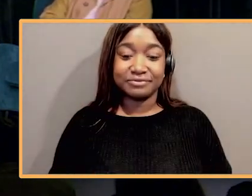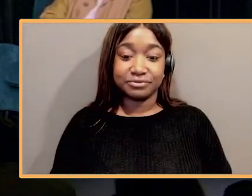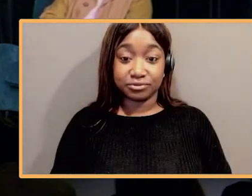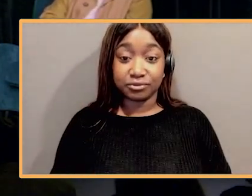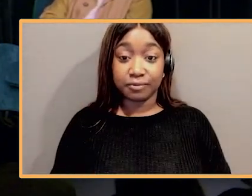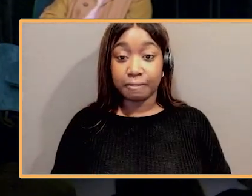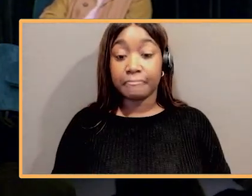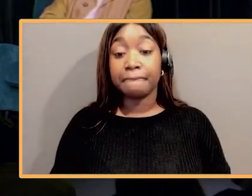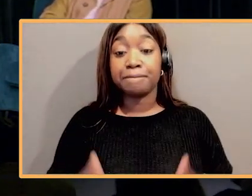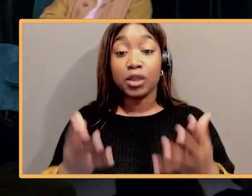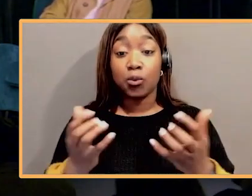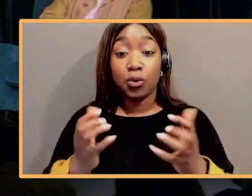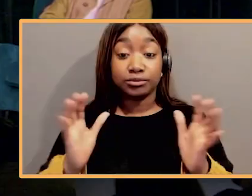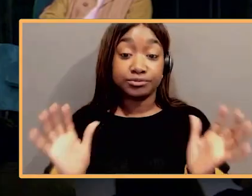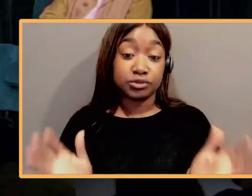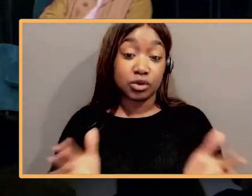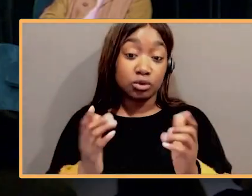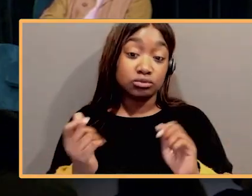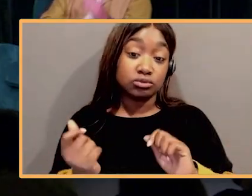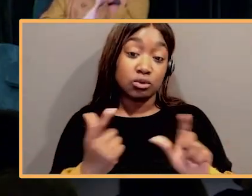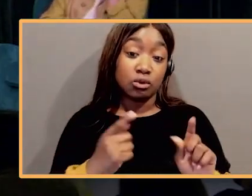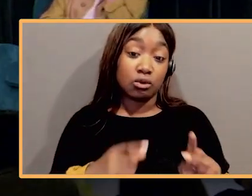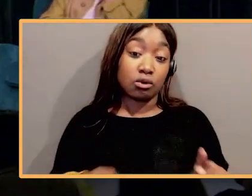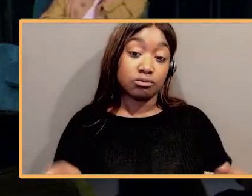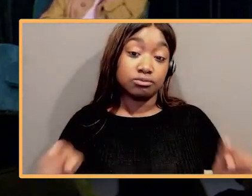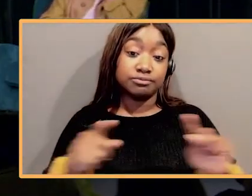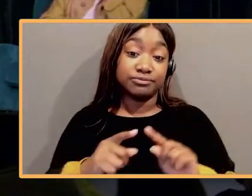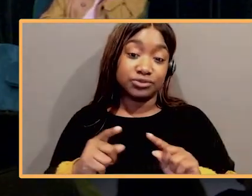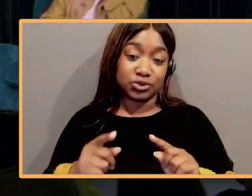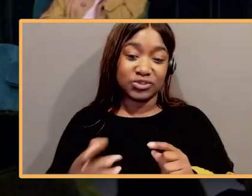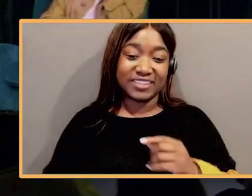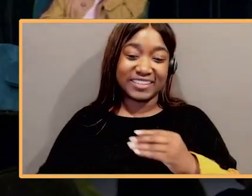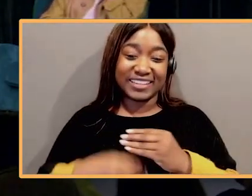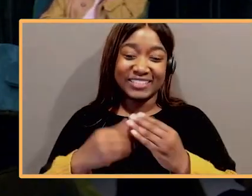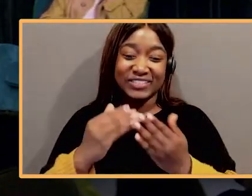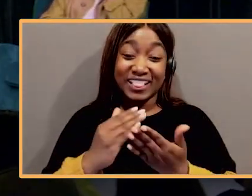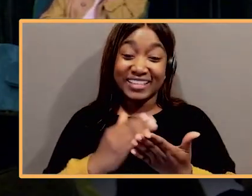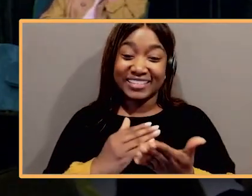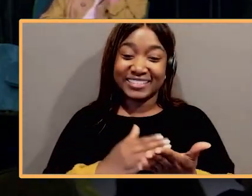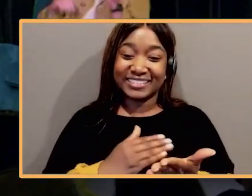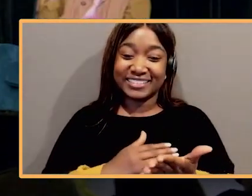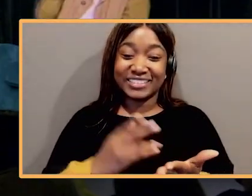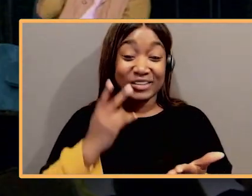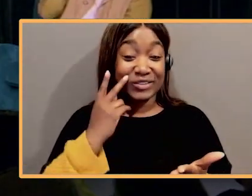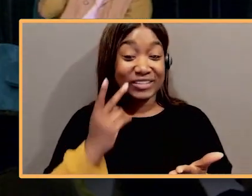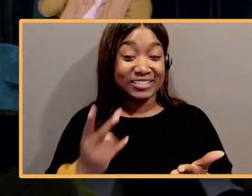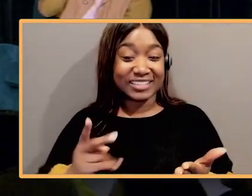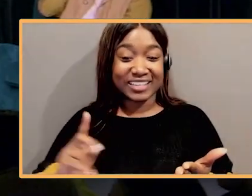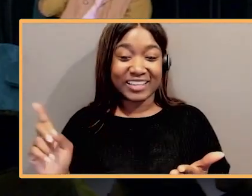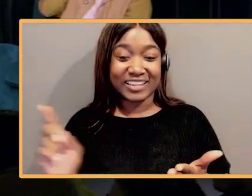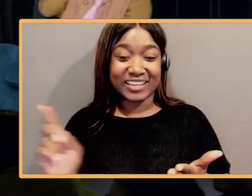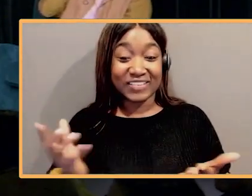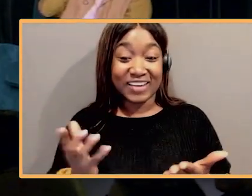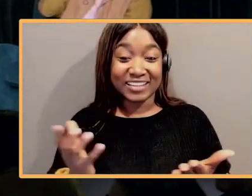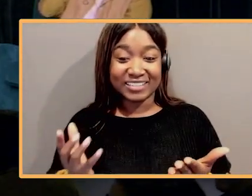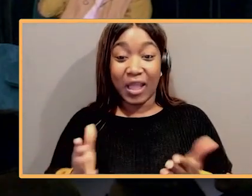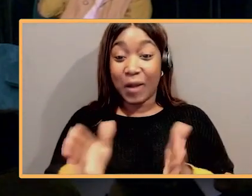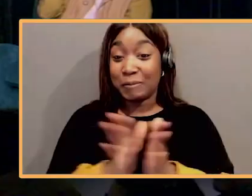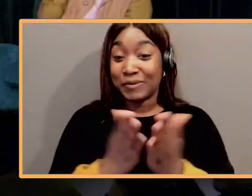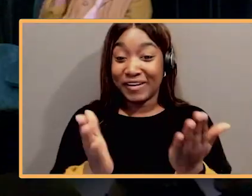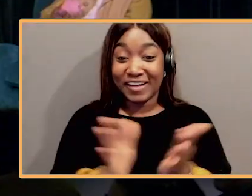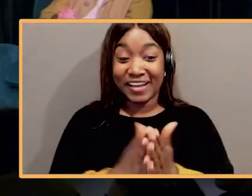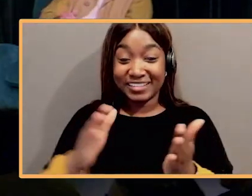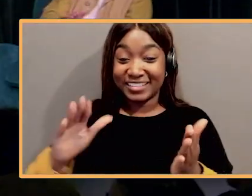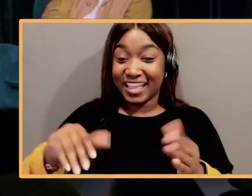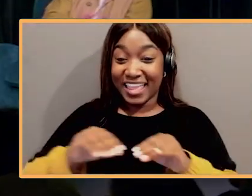I want to encourage you all to get on the list. You are seeing a book that is not even out